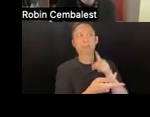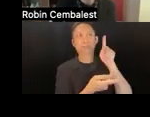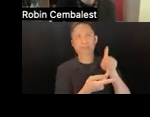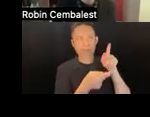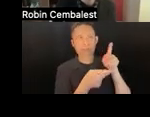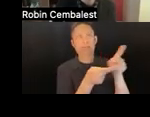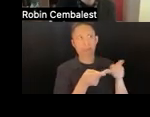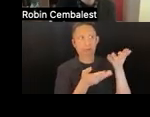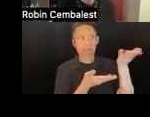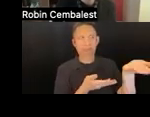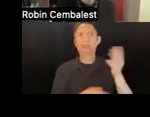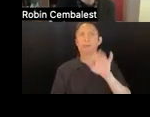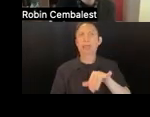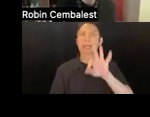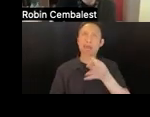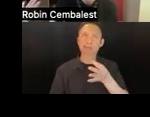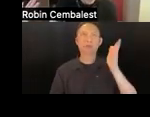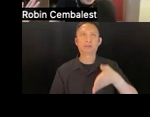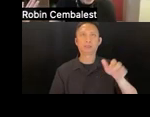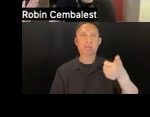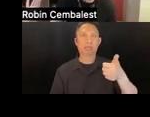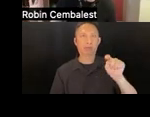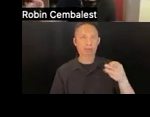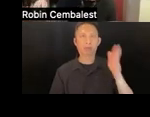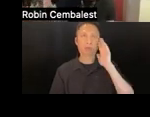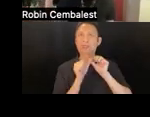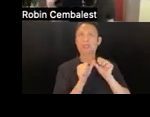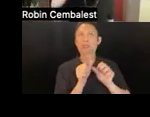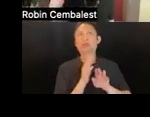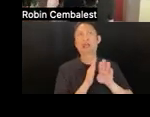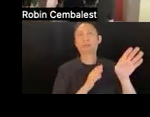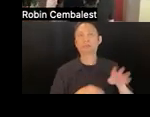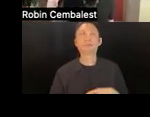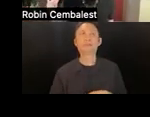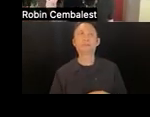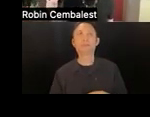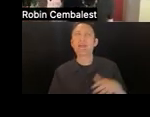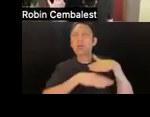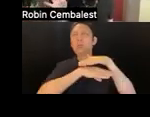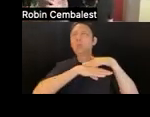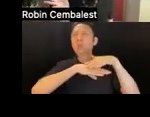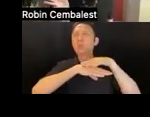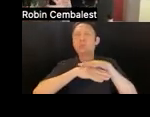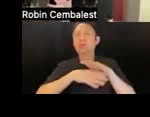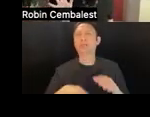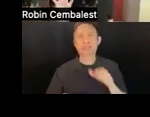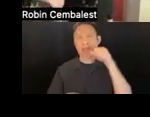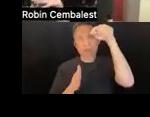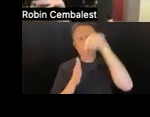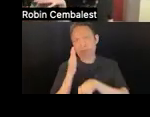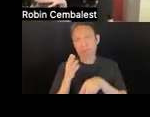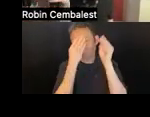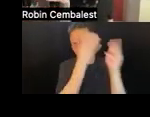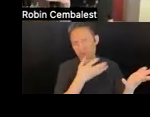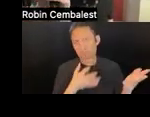and 10th. And then we'll continue to develop. Low key, right? It's not the whole press release. It's just kind of